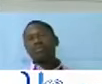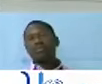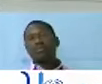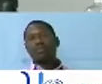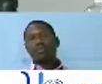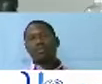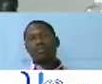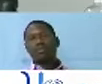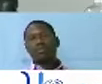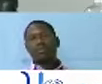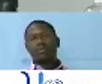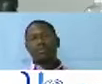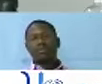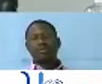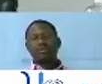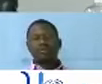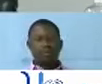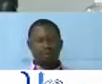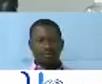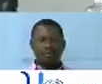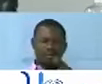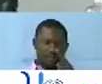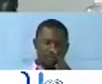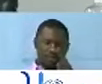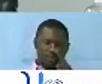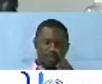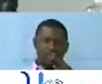Perhaps we'll try to reshuffle